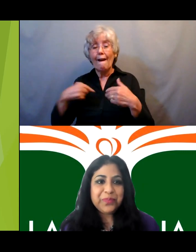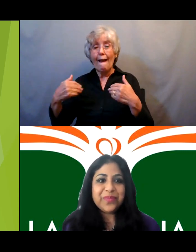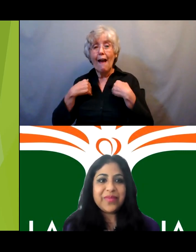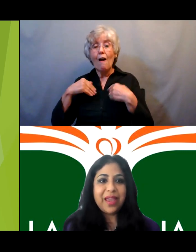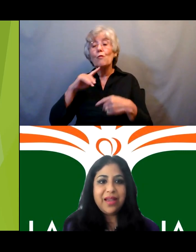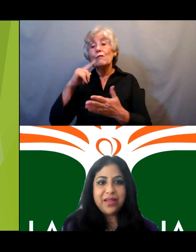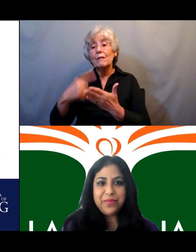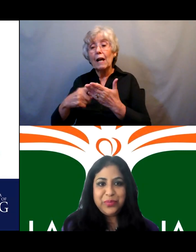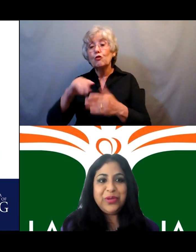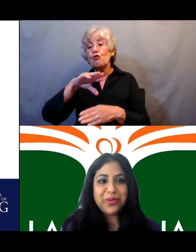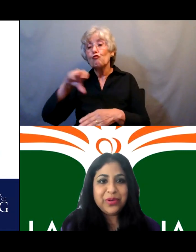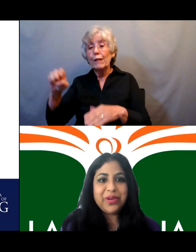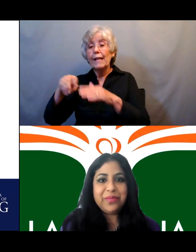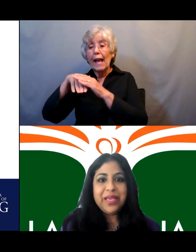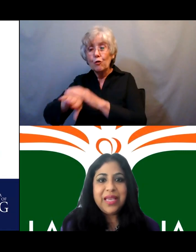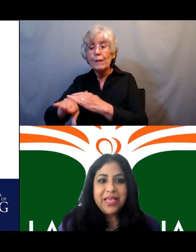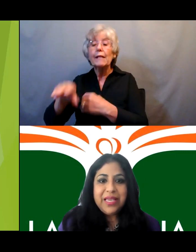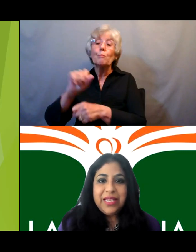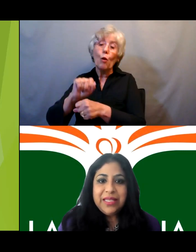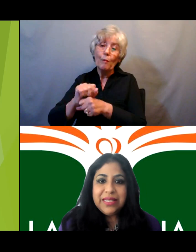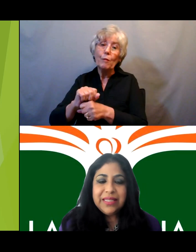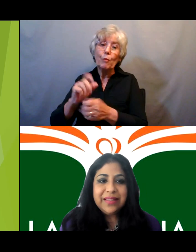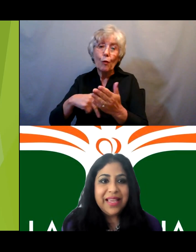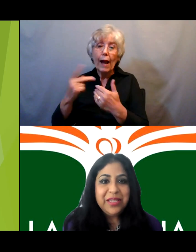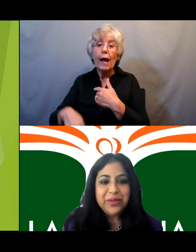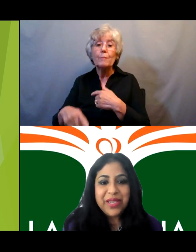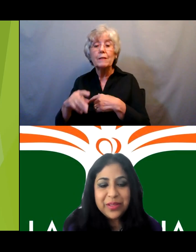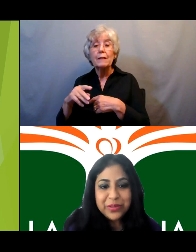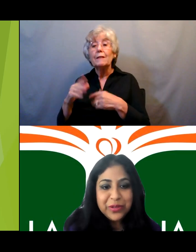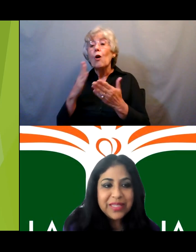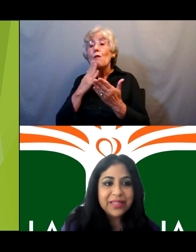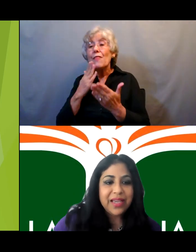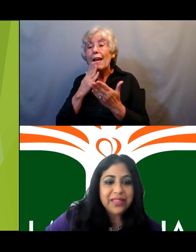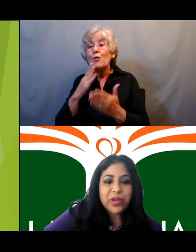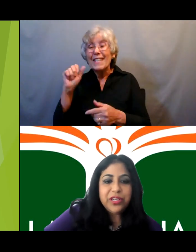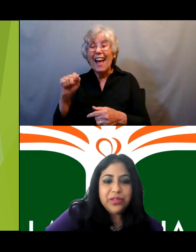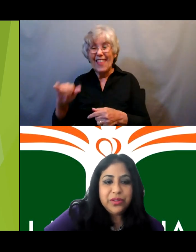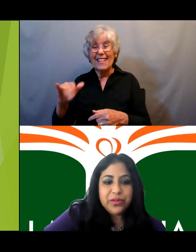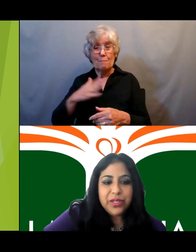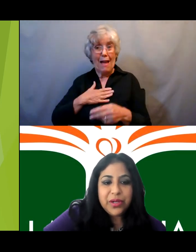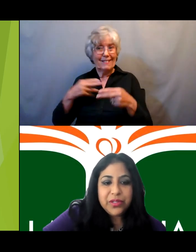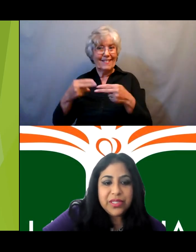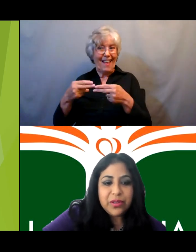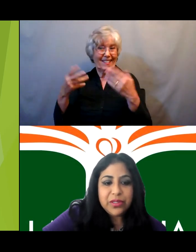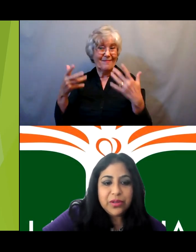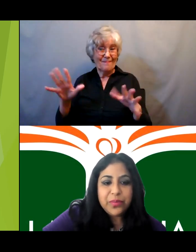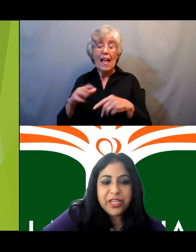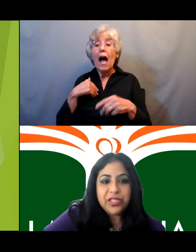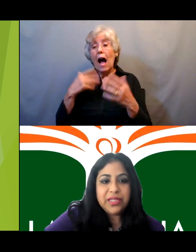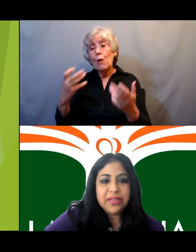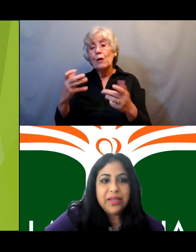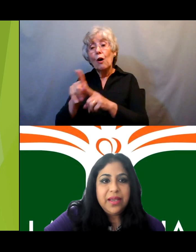Reentry employment program. Thank you. Yeah, those are my slides. I wanted to, just